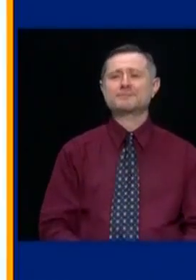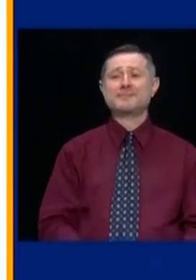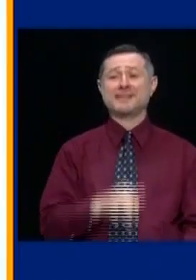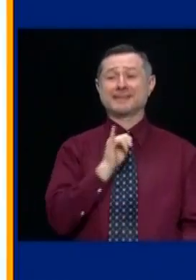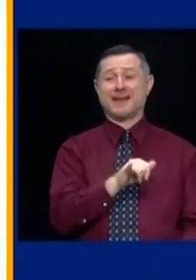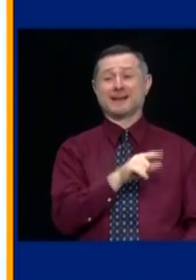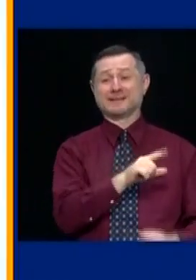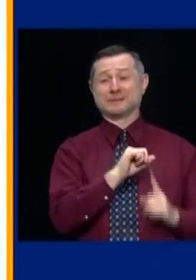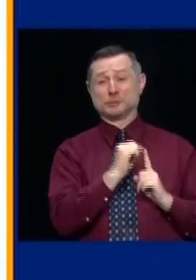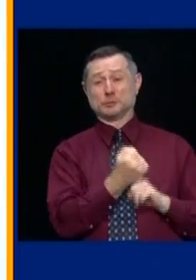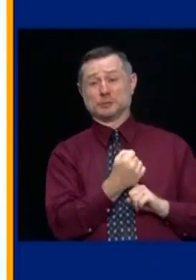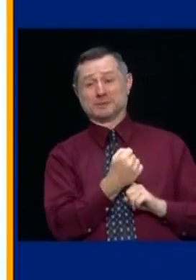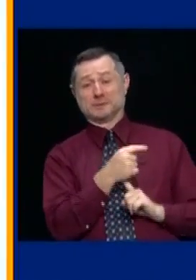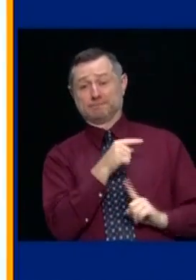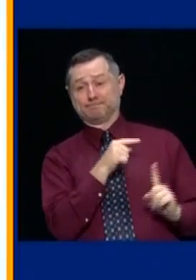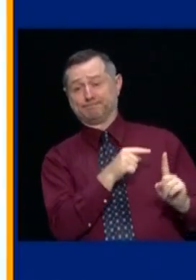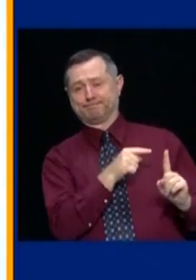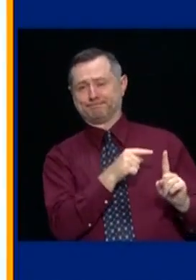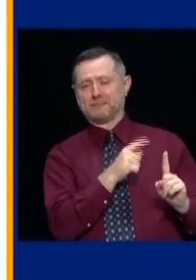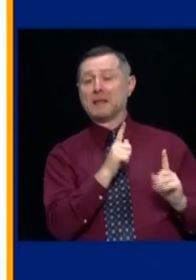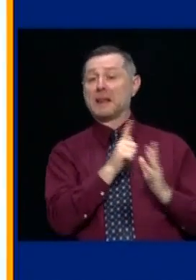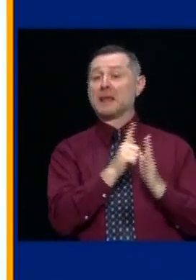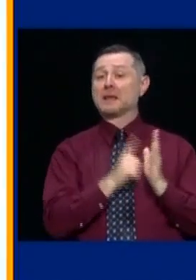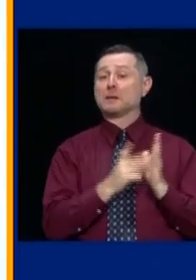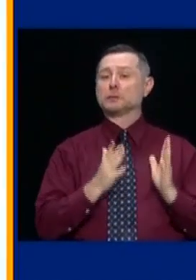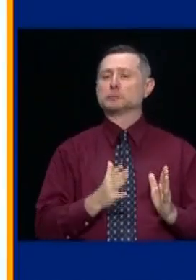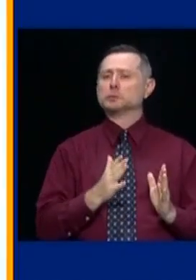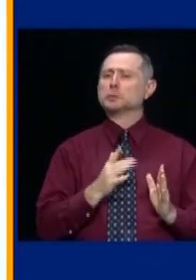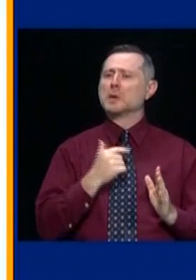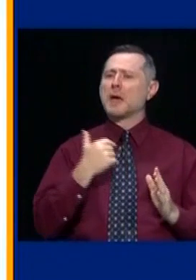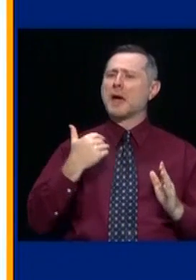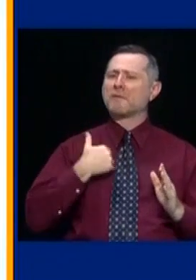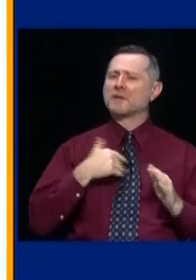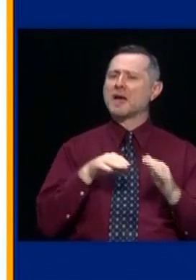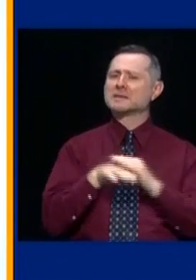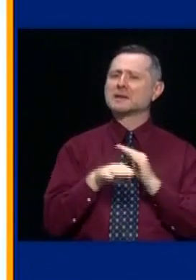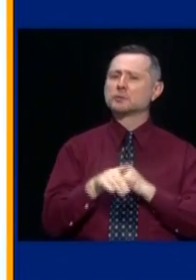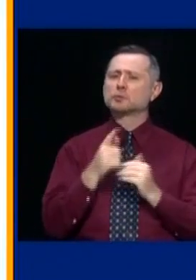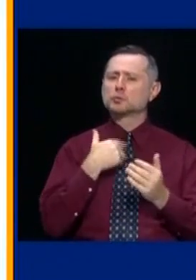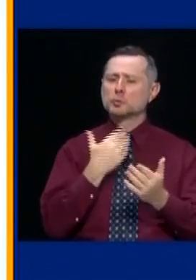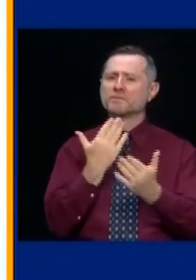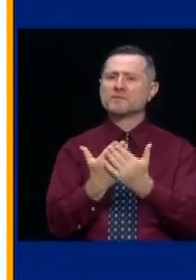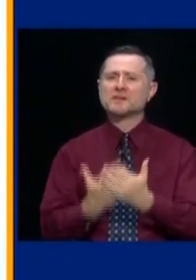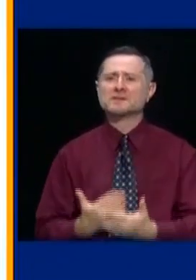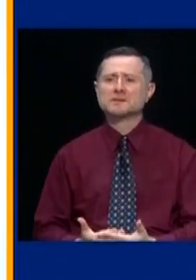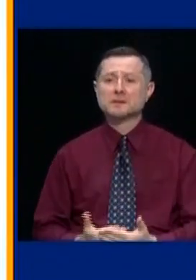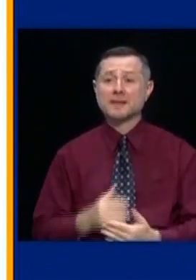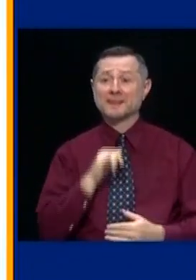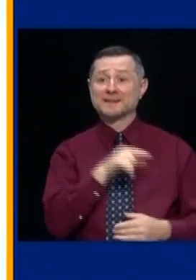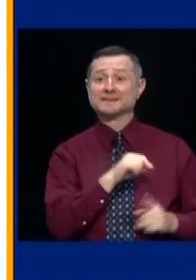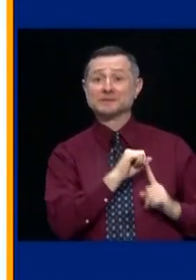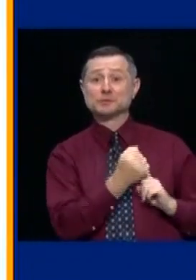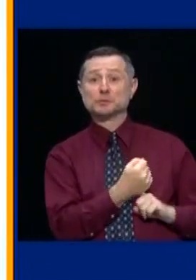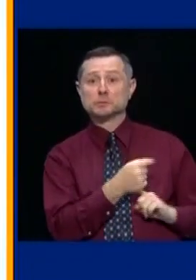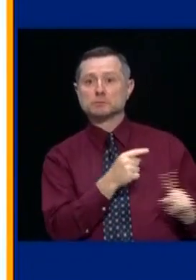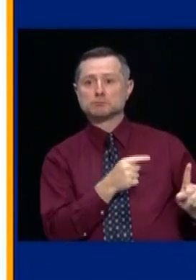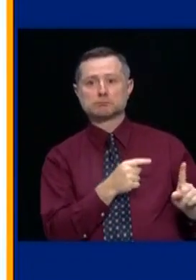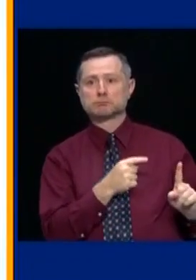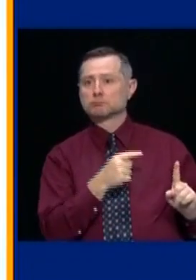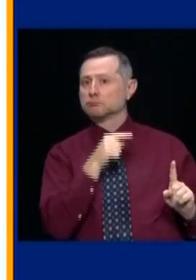Cuomo's attorney Rita Glavin attacked the investigation, calling it unfair. Instead of acting as independent fact